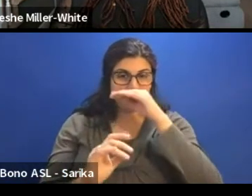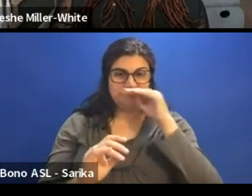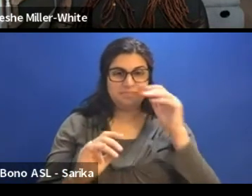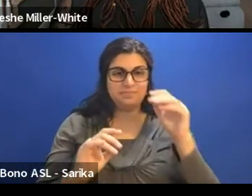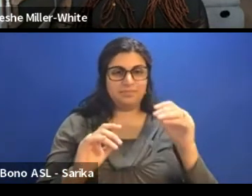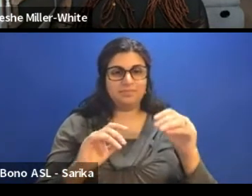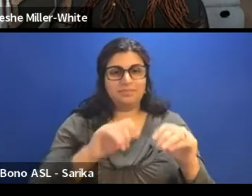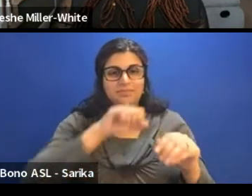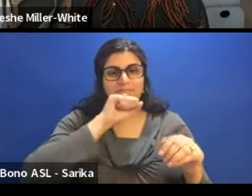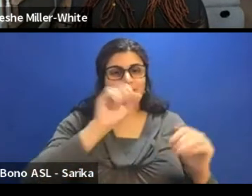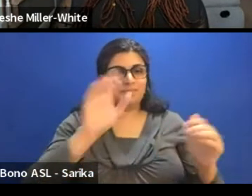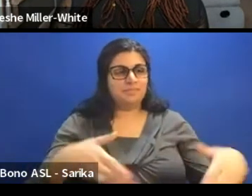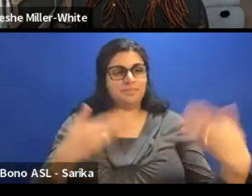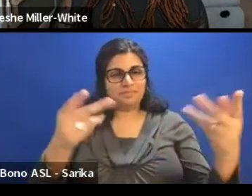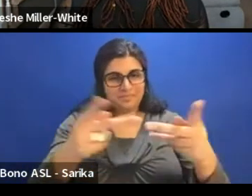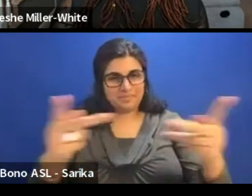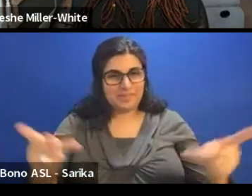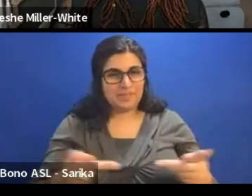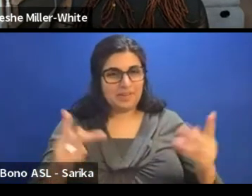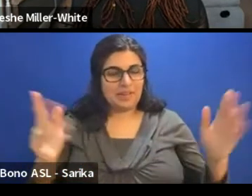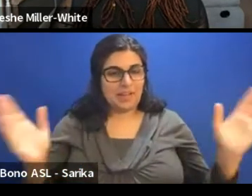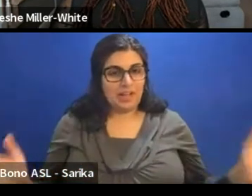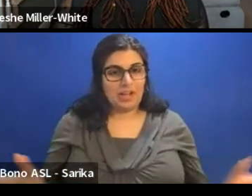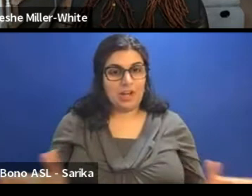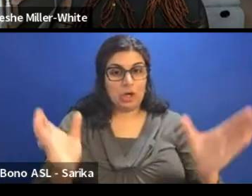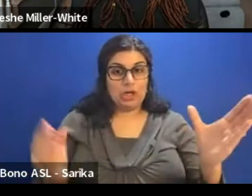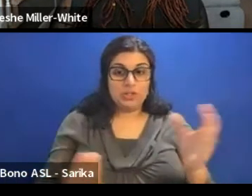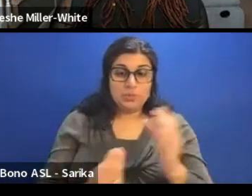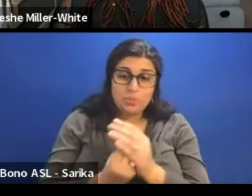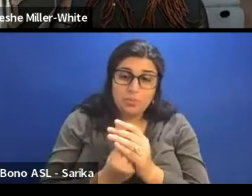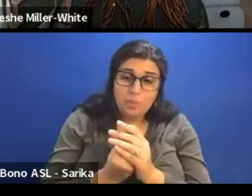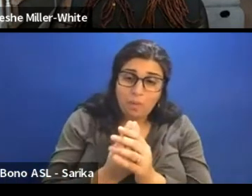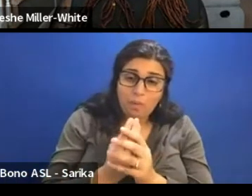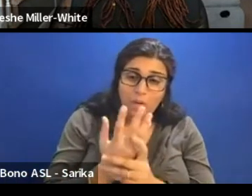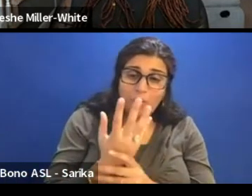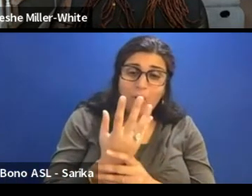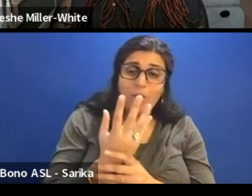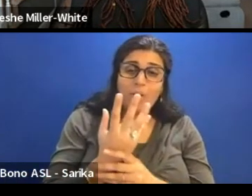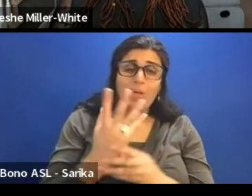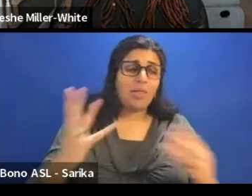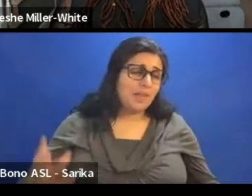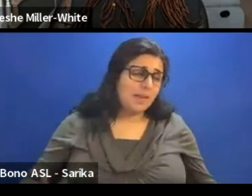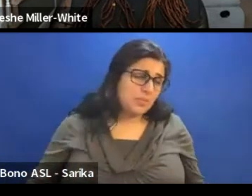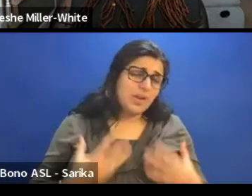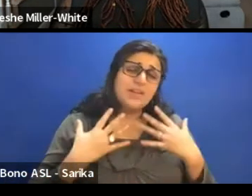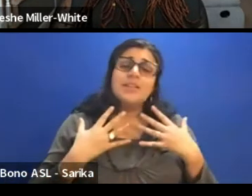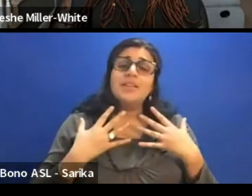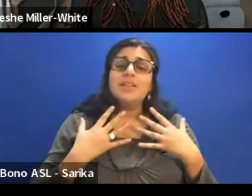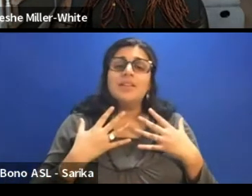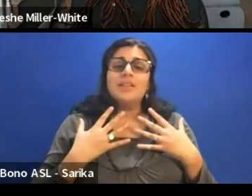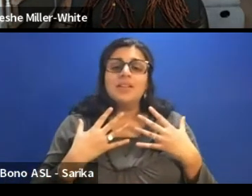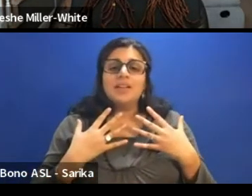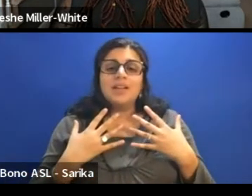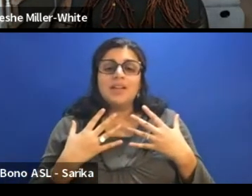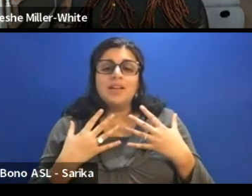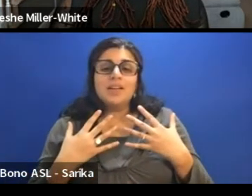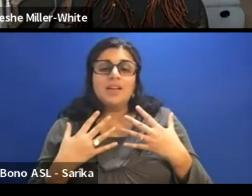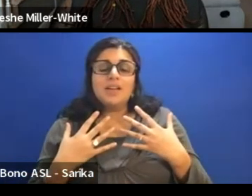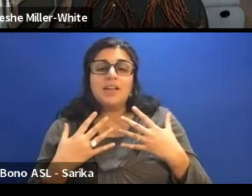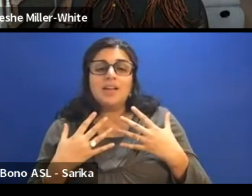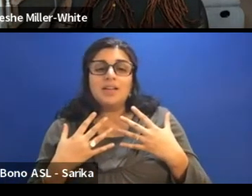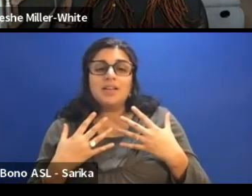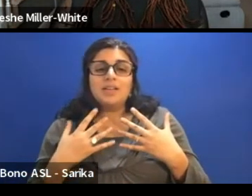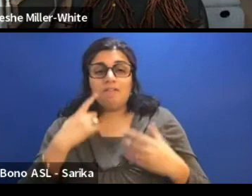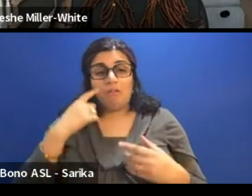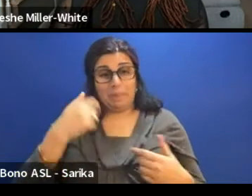providing spaces that encourage growth and inspiration. And for